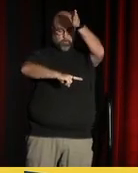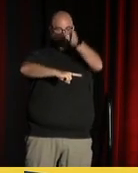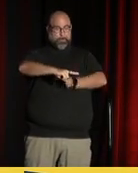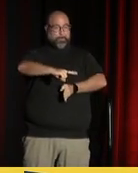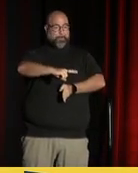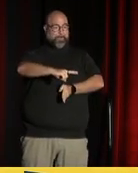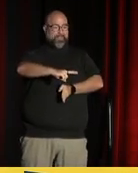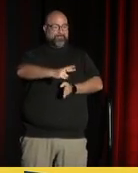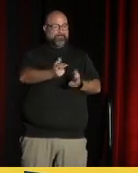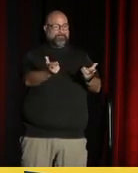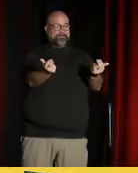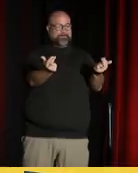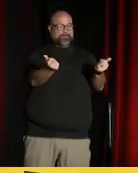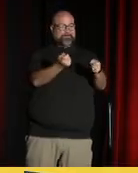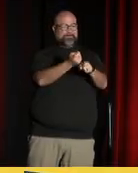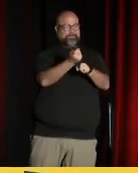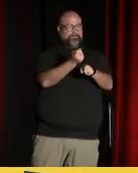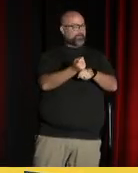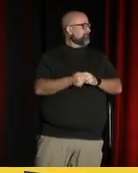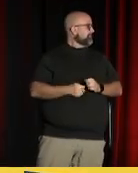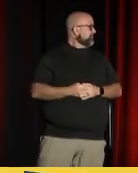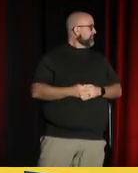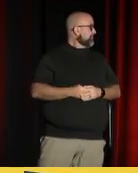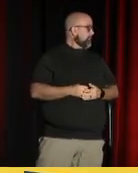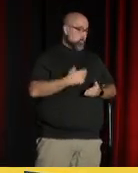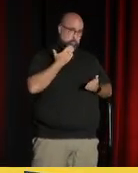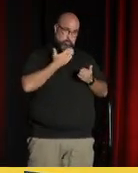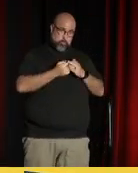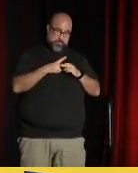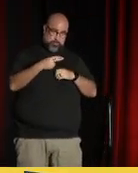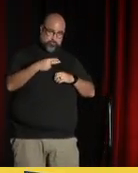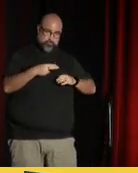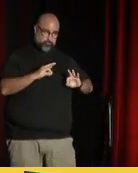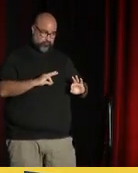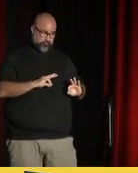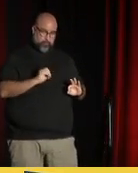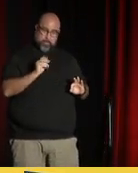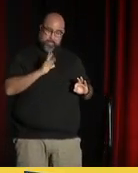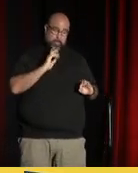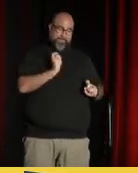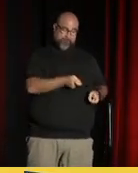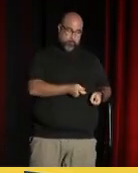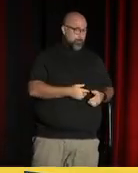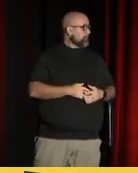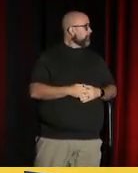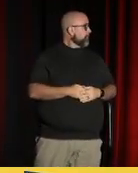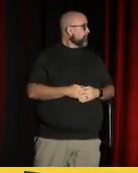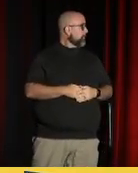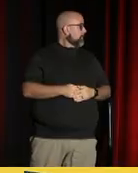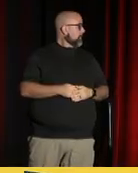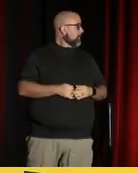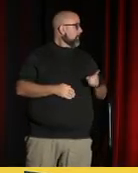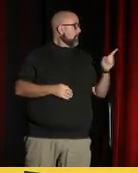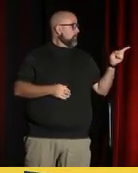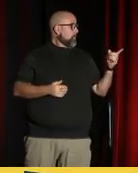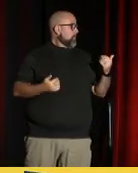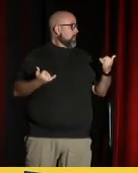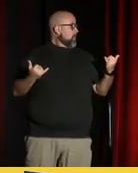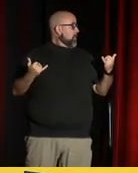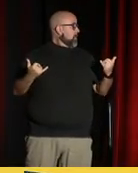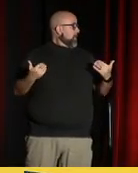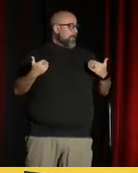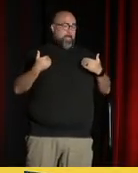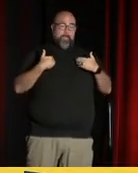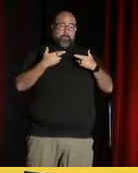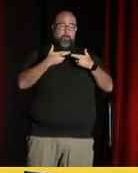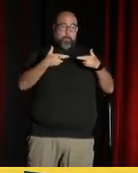I'm teasing. Come on over. You're pretty good with these? All right, I'm going to give you the scissors. And Andrew, I have here a